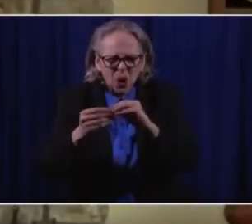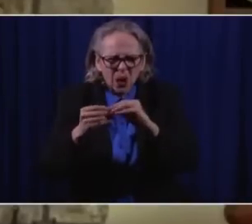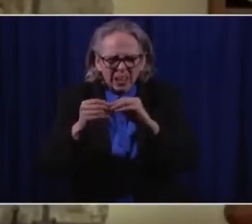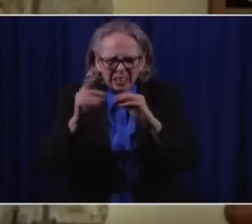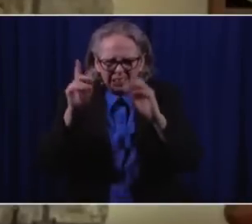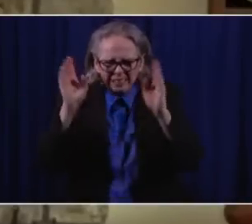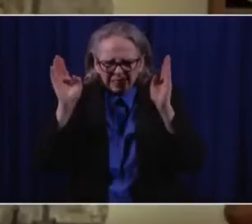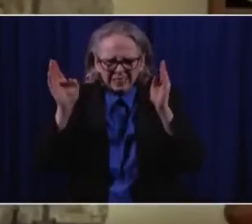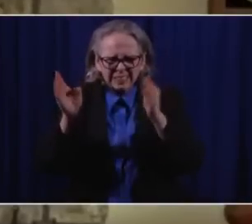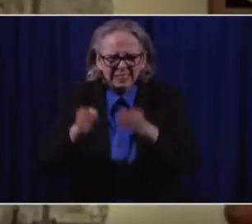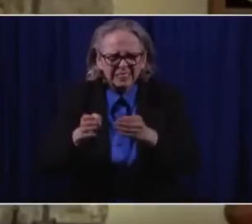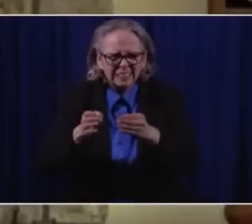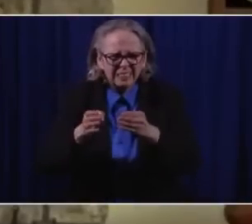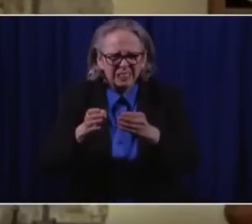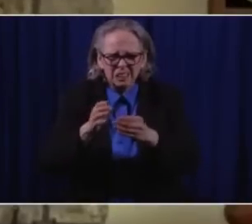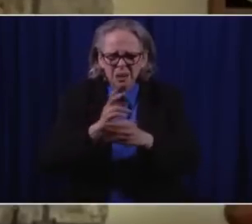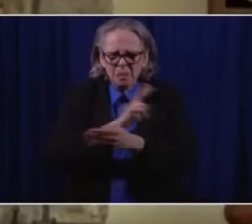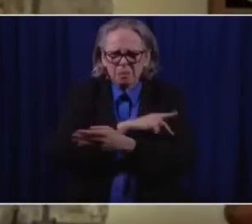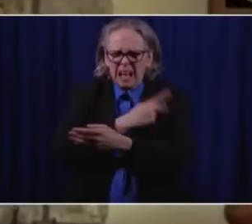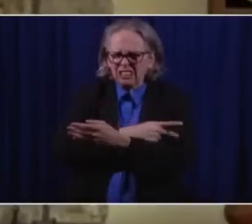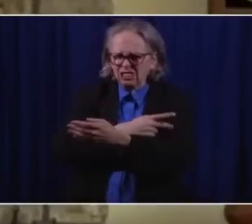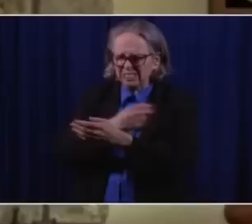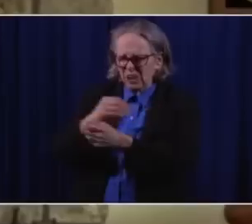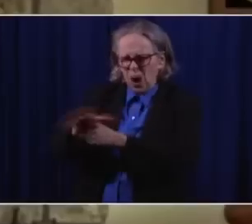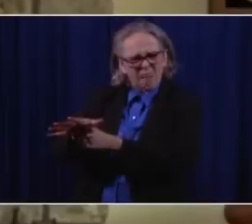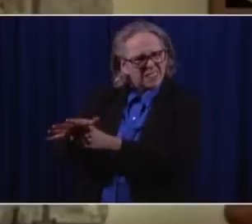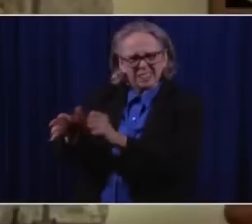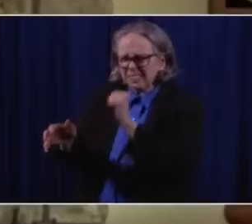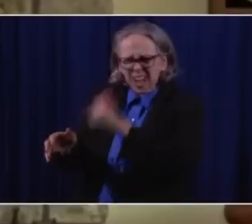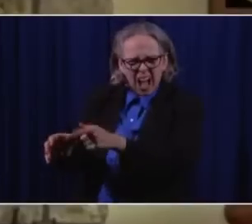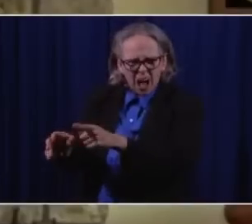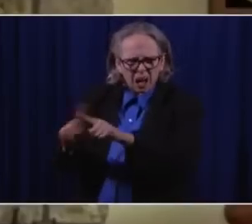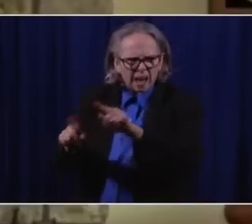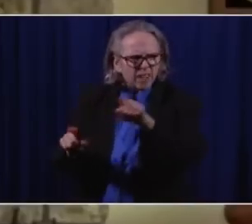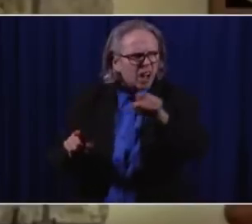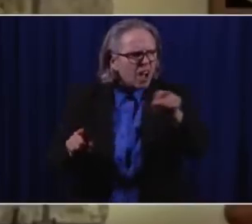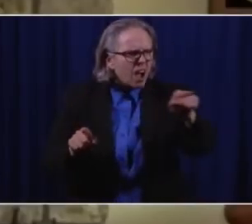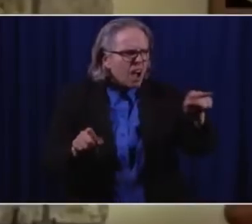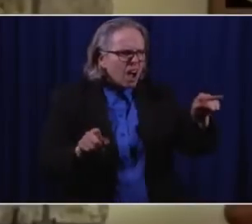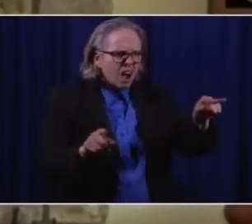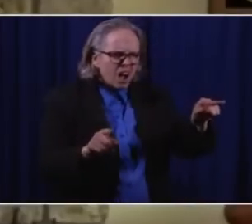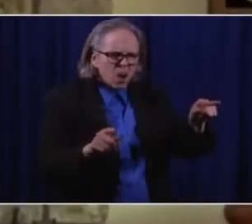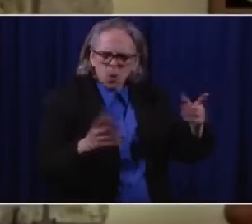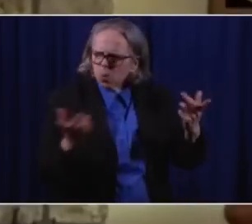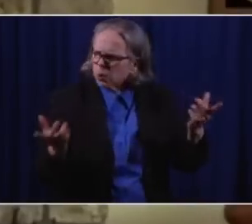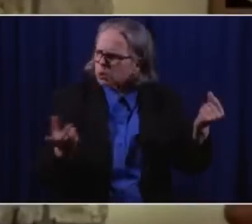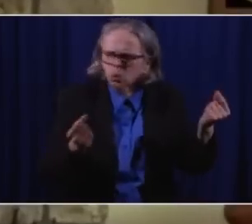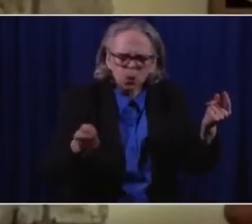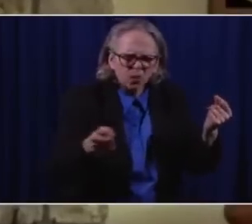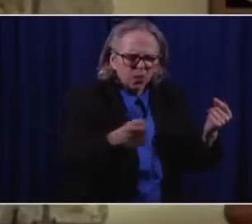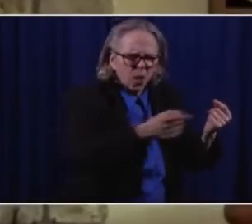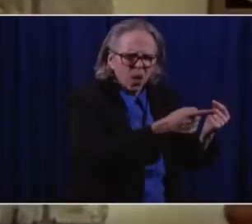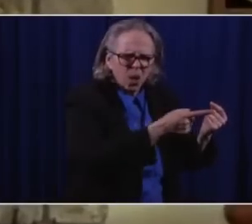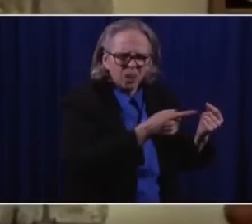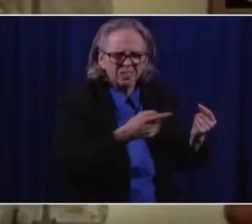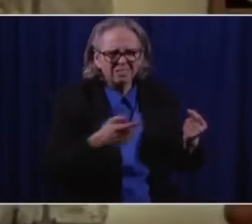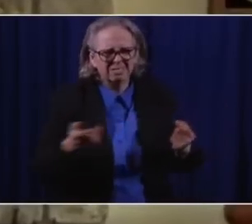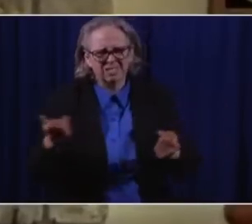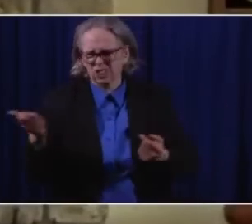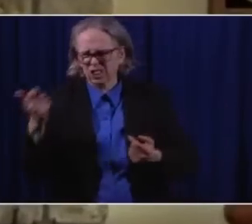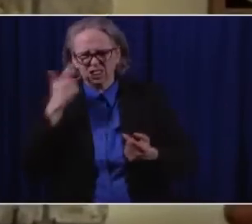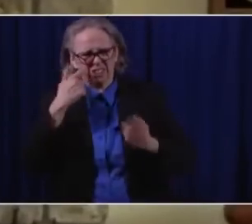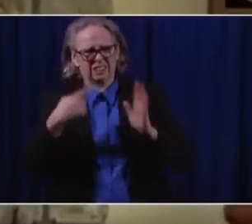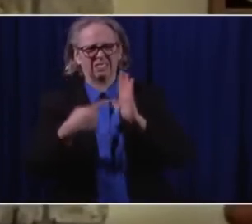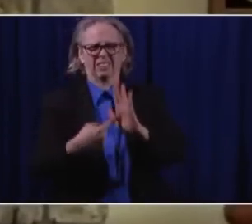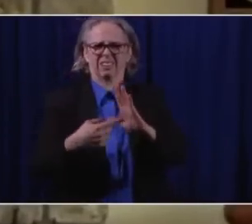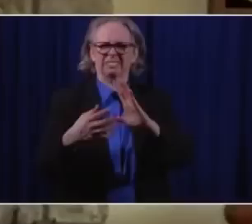And, I was wondering what that means to everything else that's going on. I guess that was one example you just gave